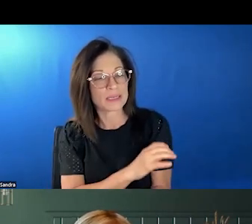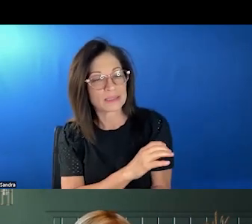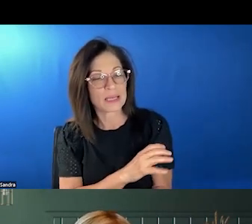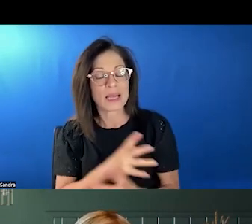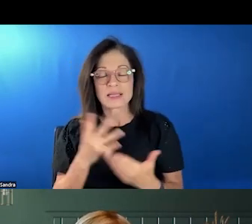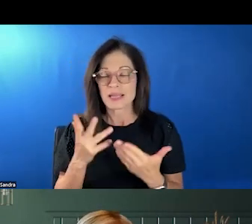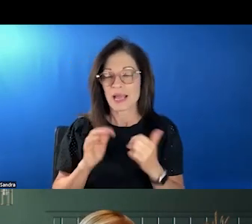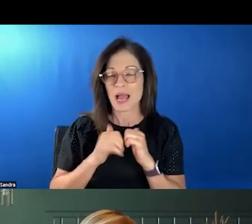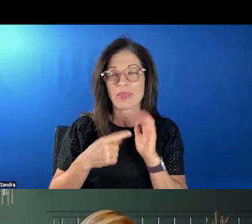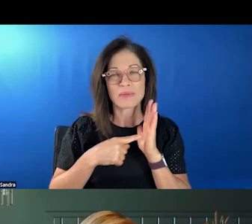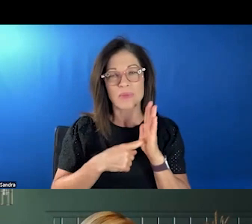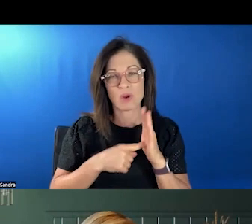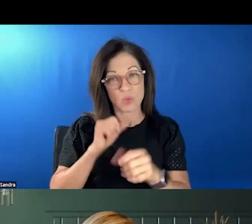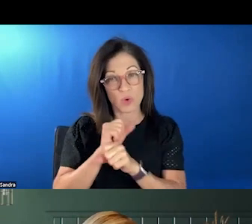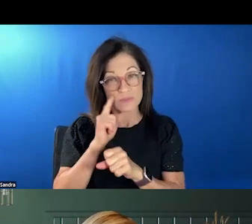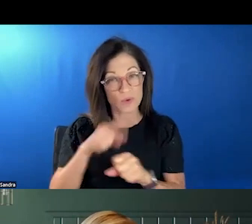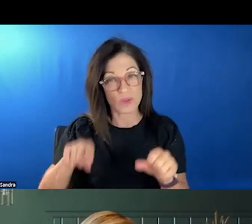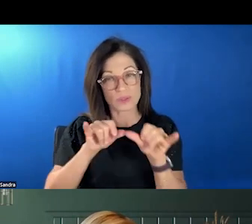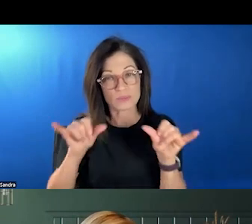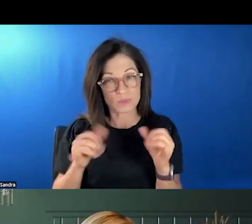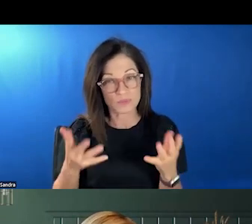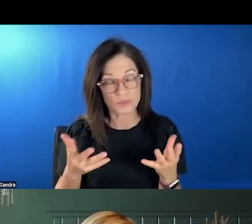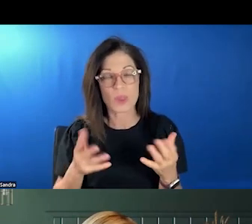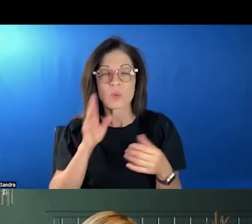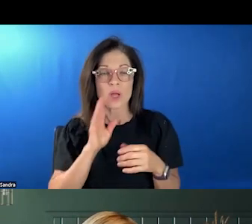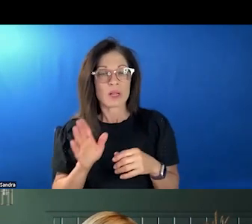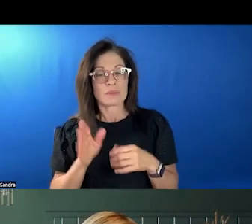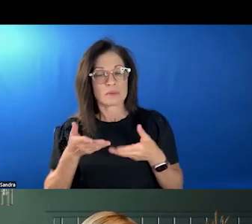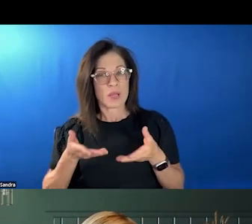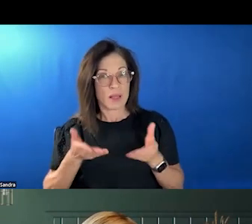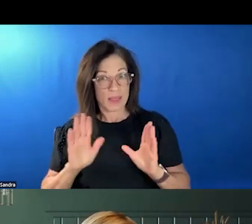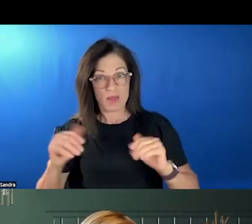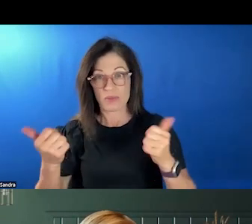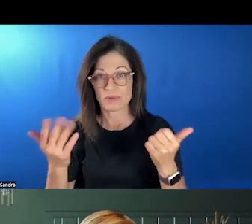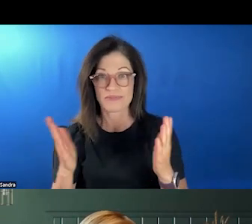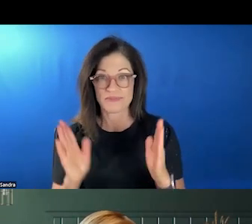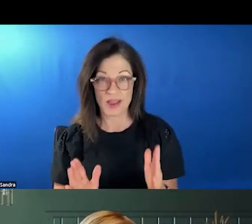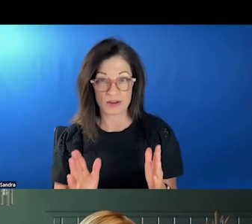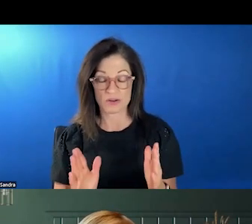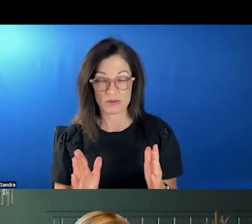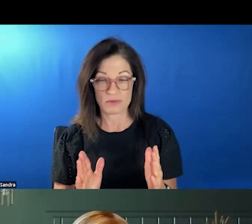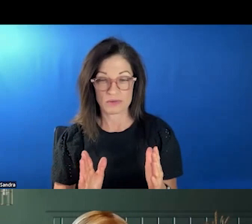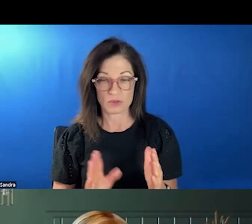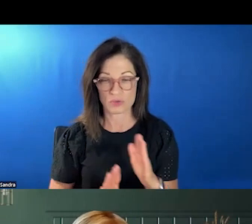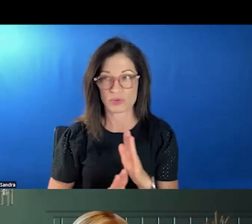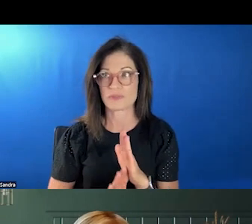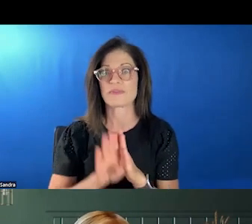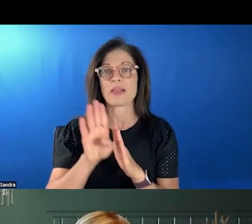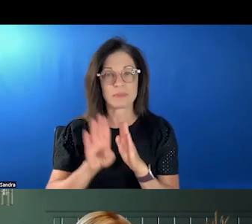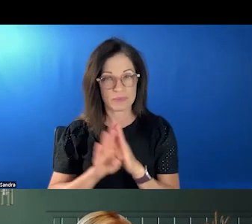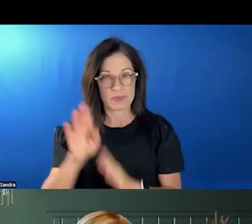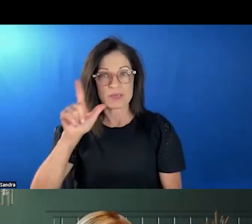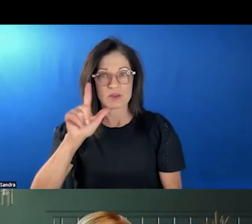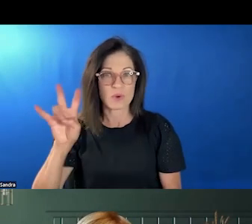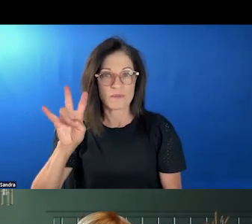for these systems allows the provider to develop a